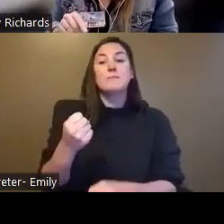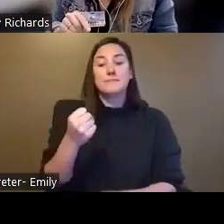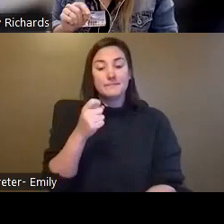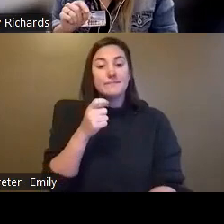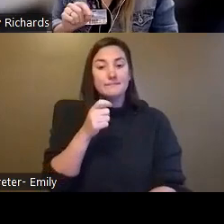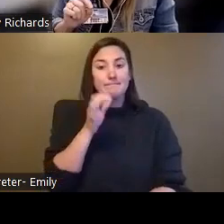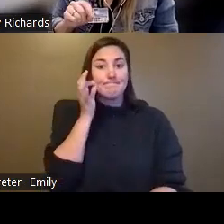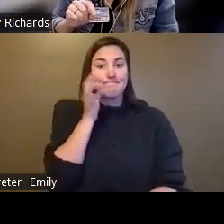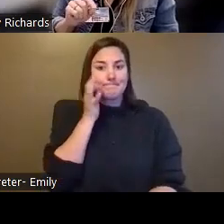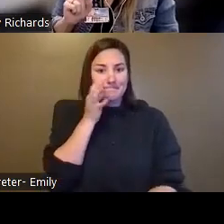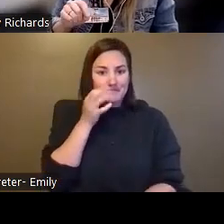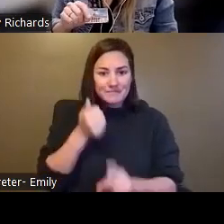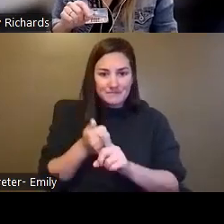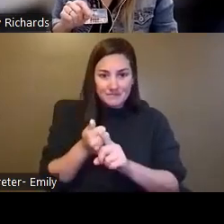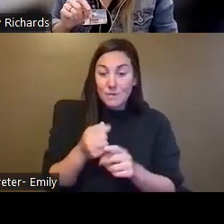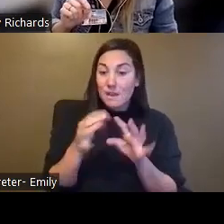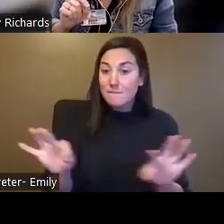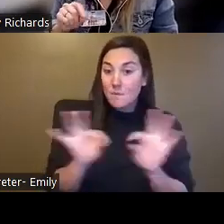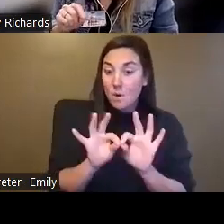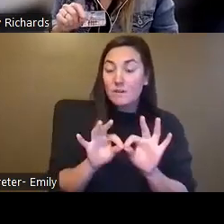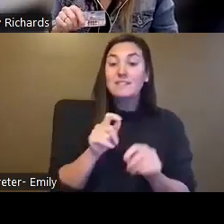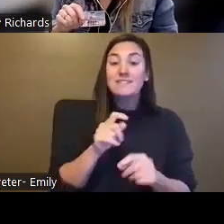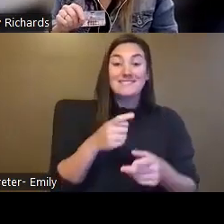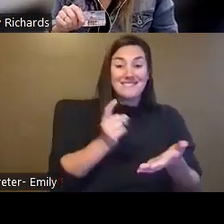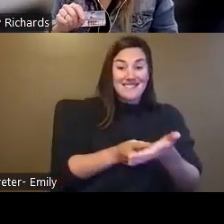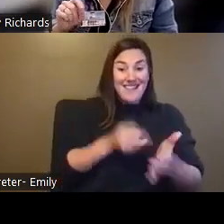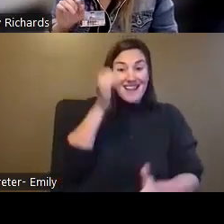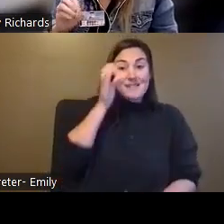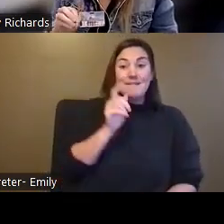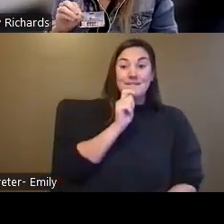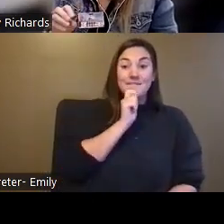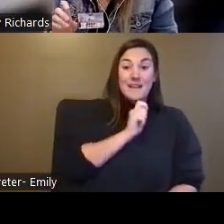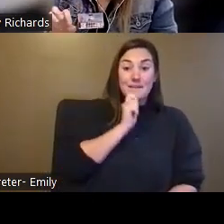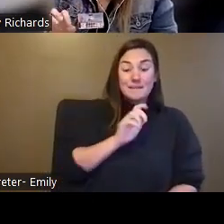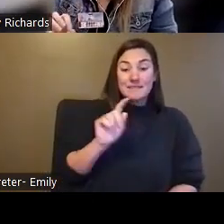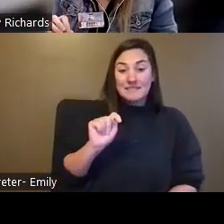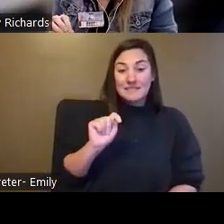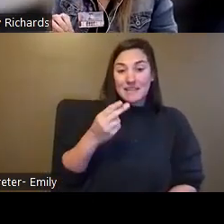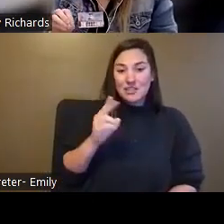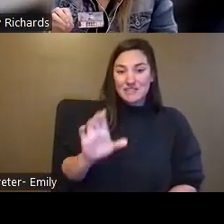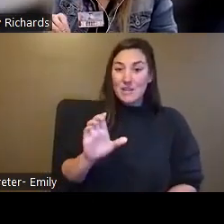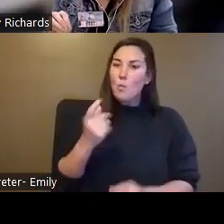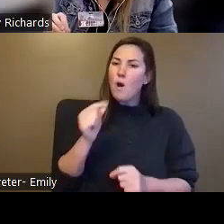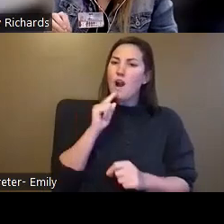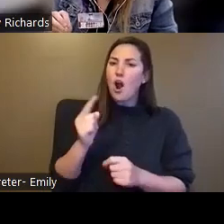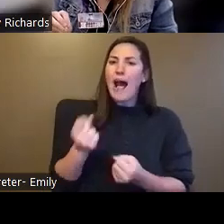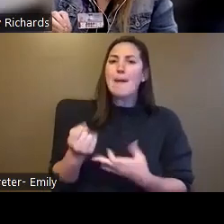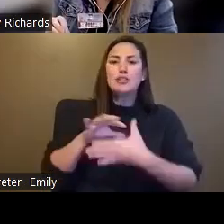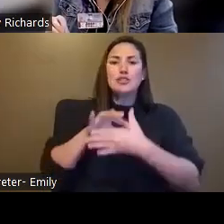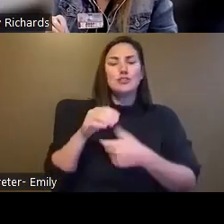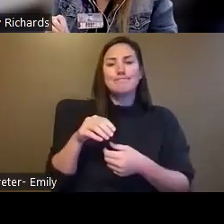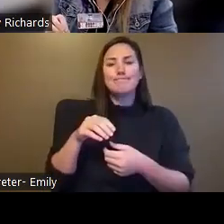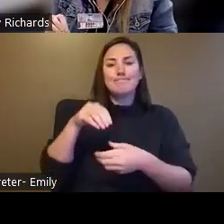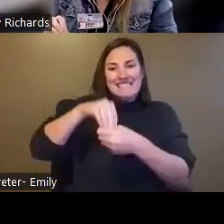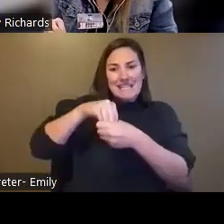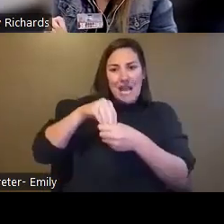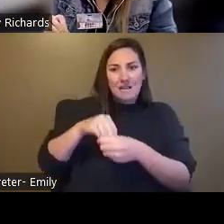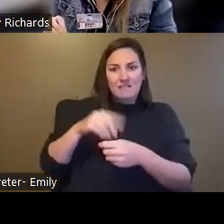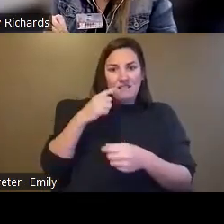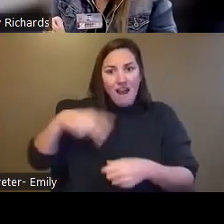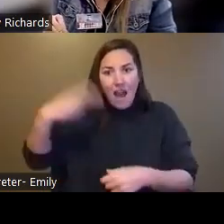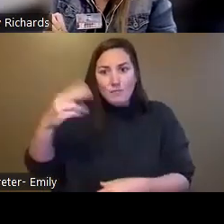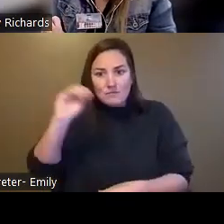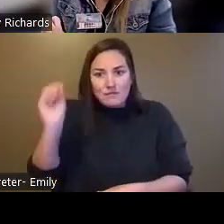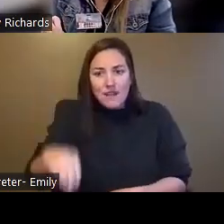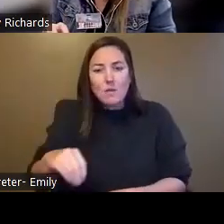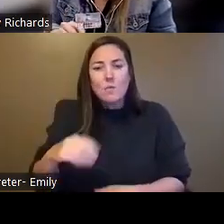also mention when we're talking about vaping THC, the actual concentrations of THC